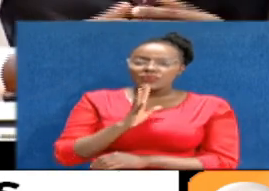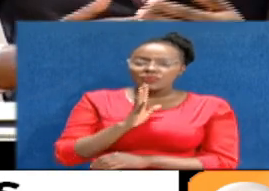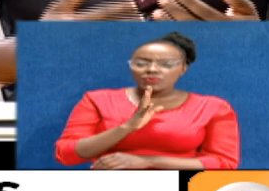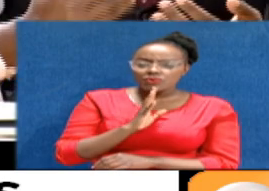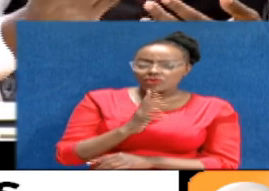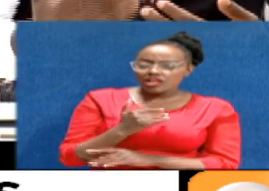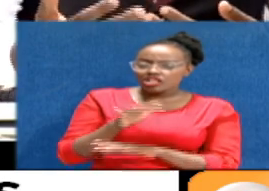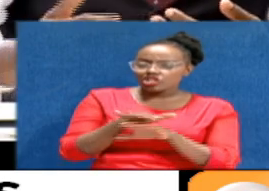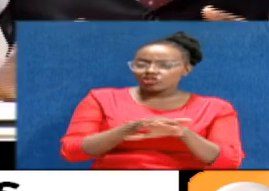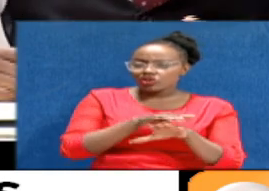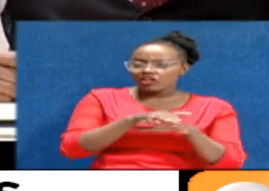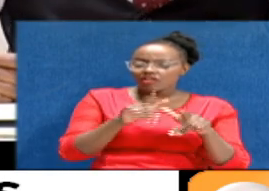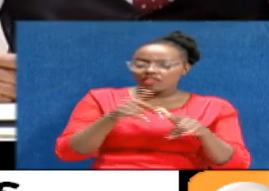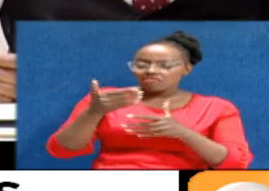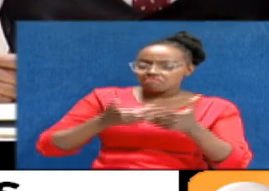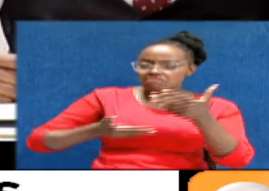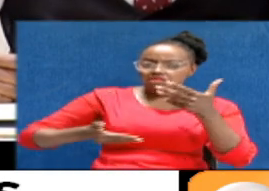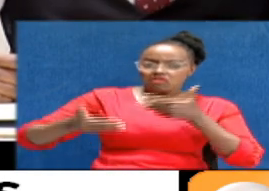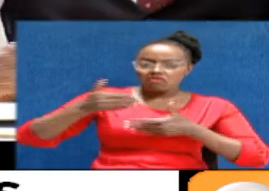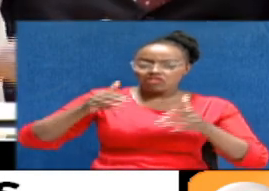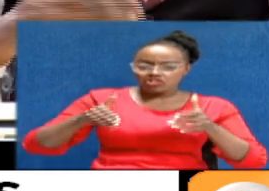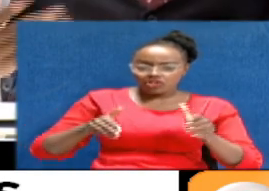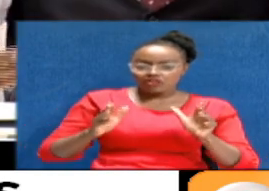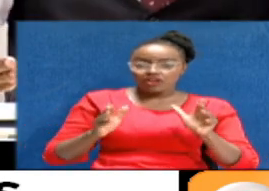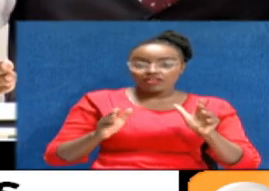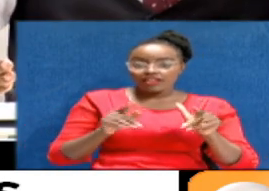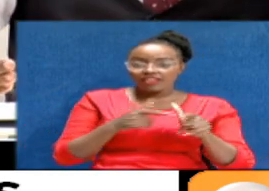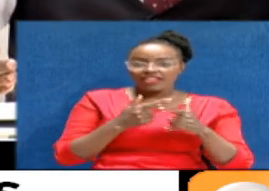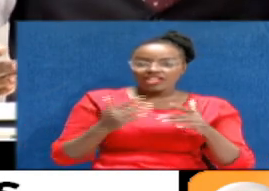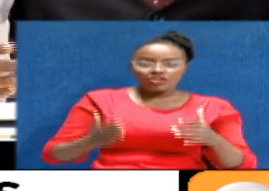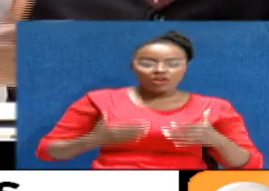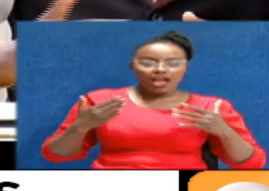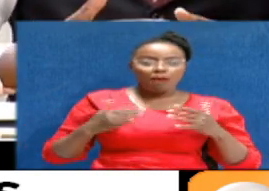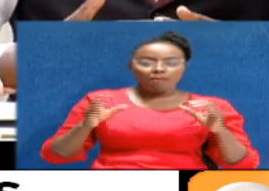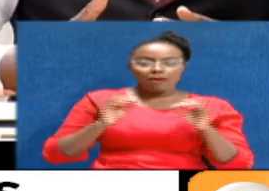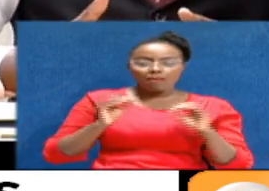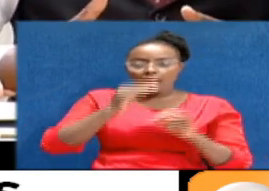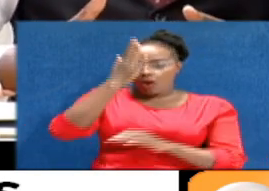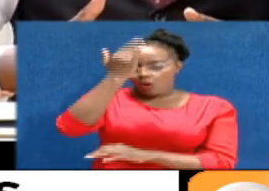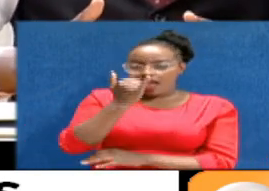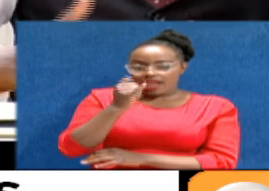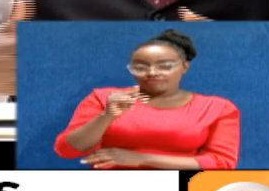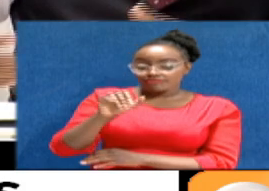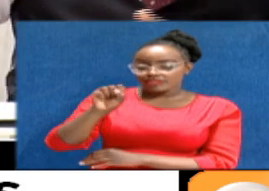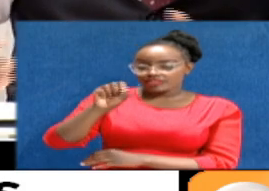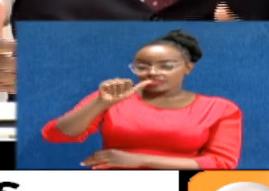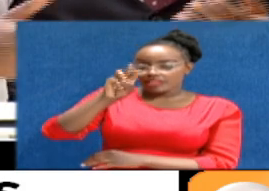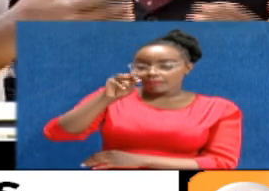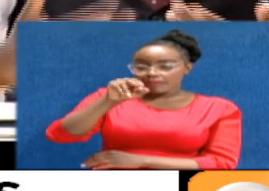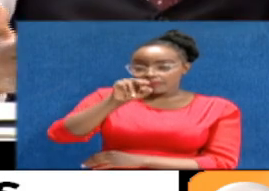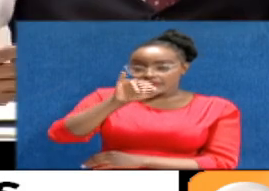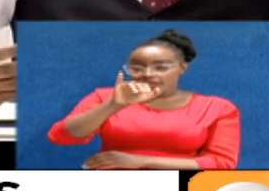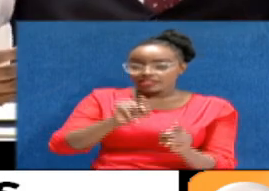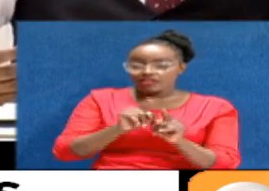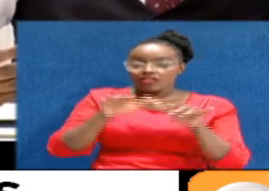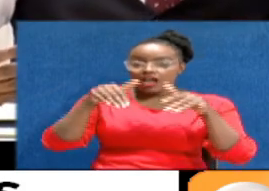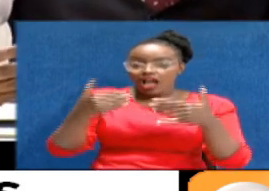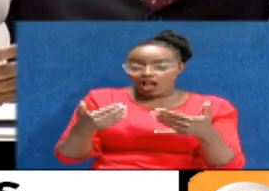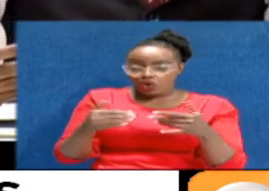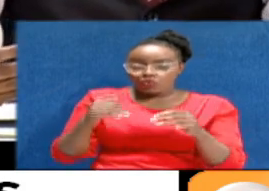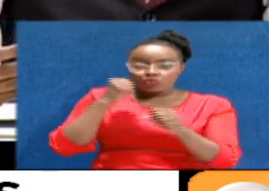measured voice, speak in a conversational voice, don't be excited. You know, she's really the antithesis when it comes to how